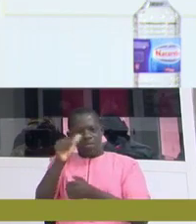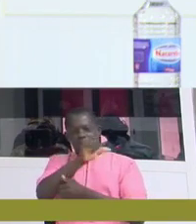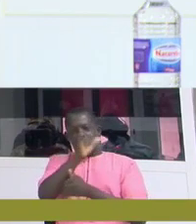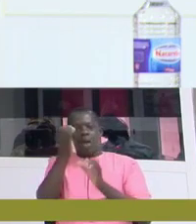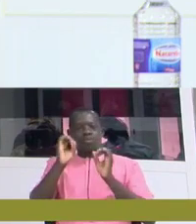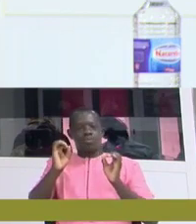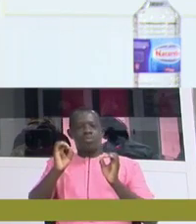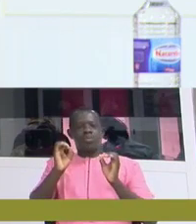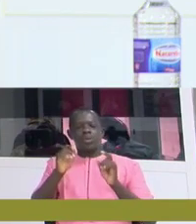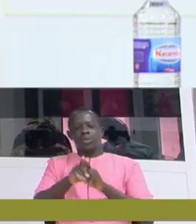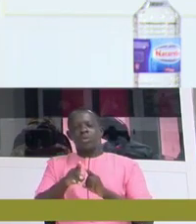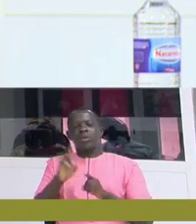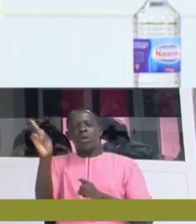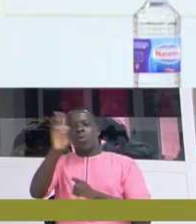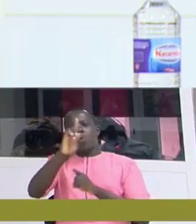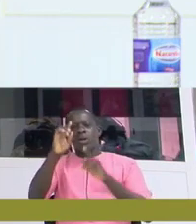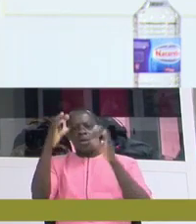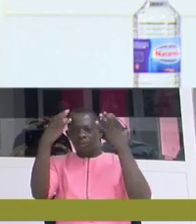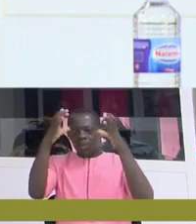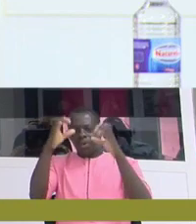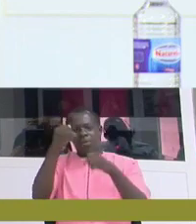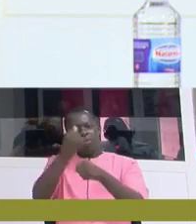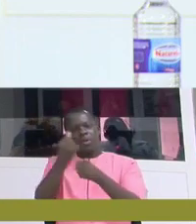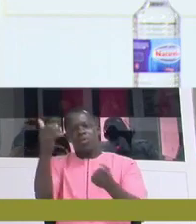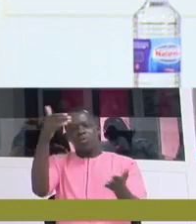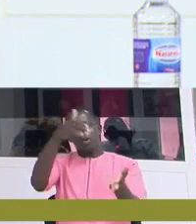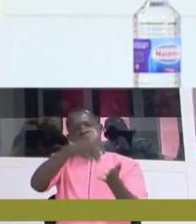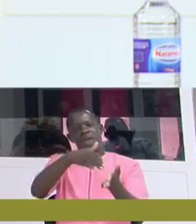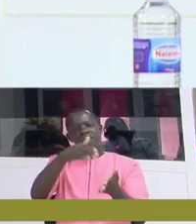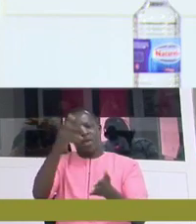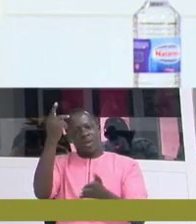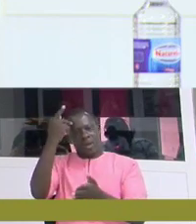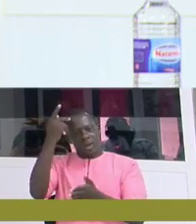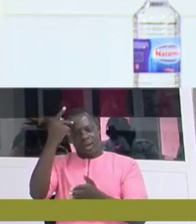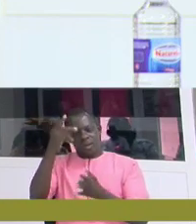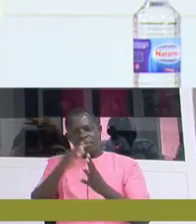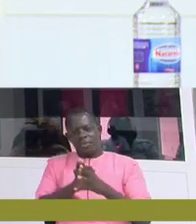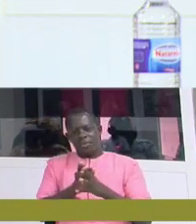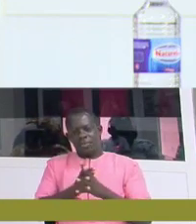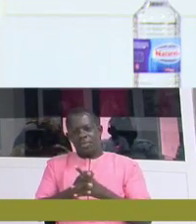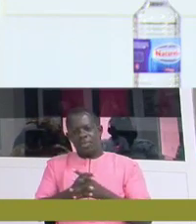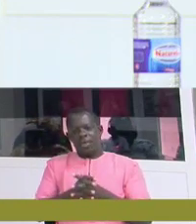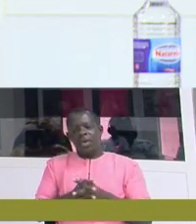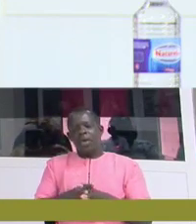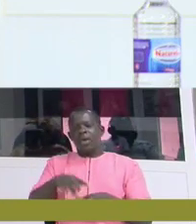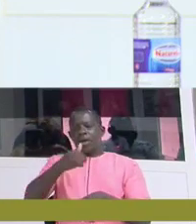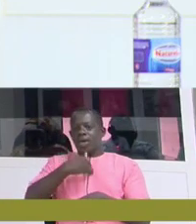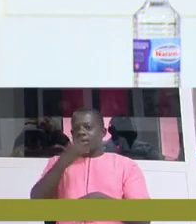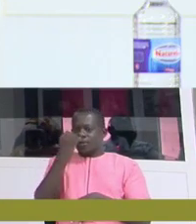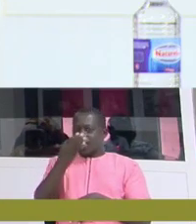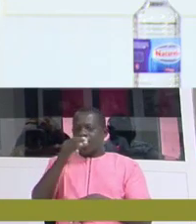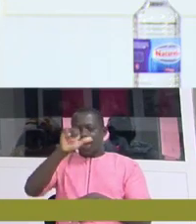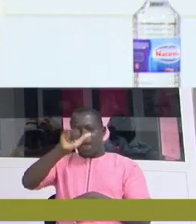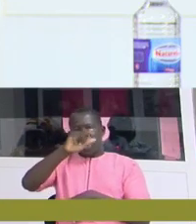We don't even know each other. He asked me, in fact, what problem brought you here? I told him, Assist